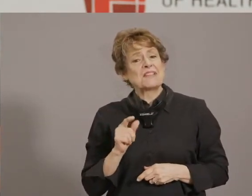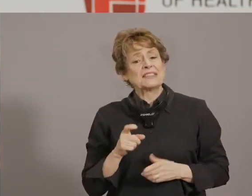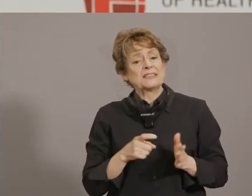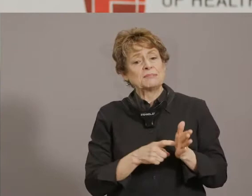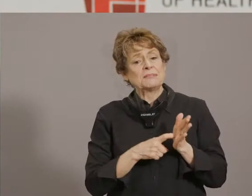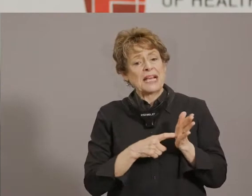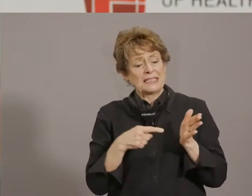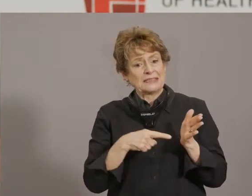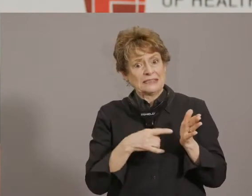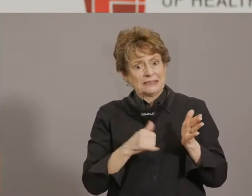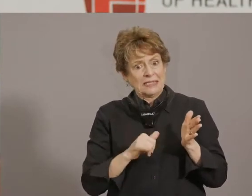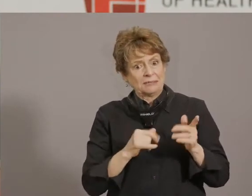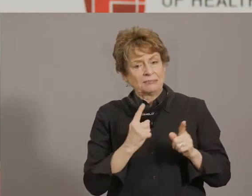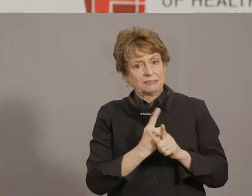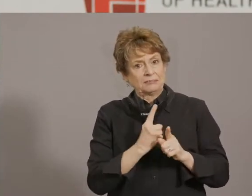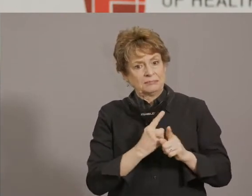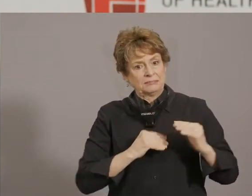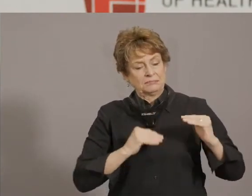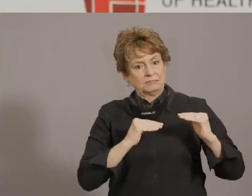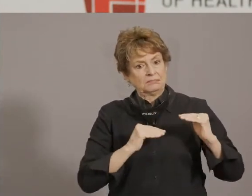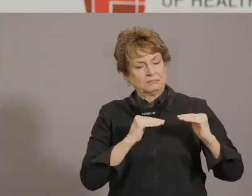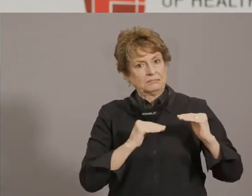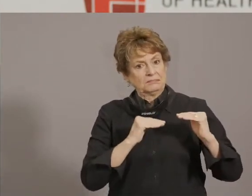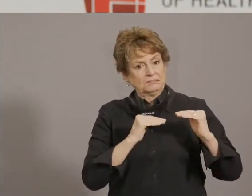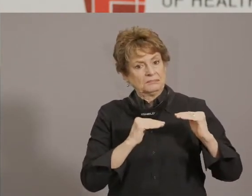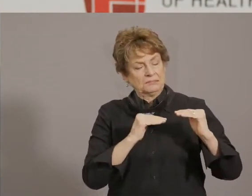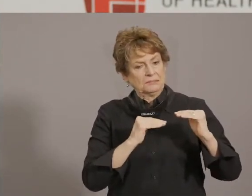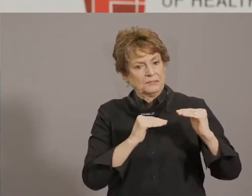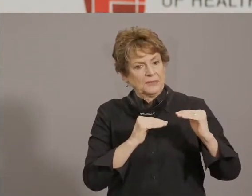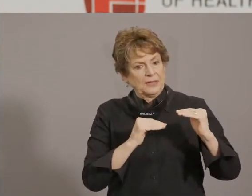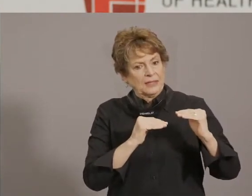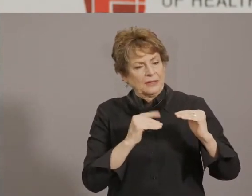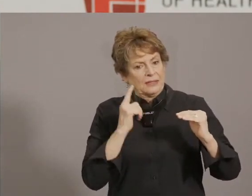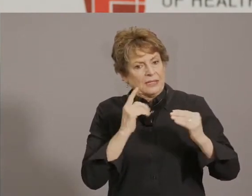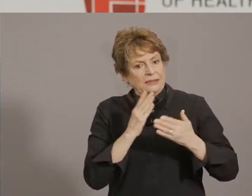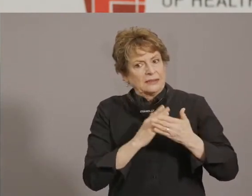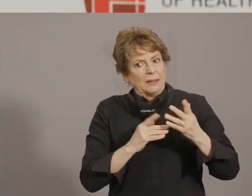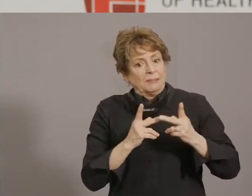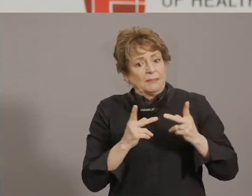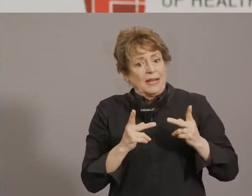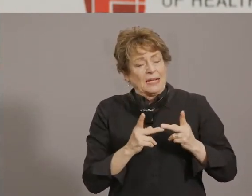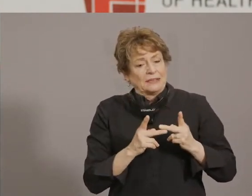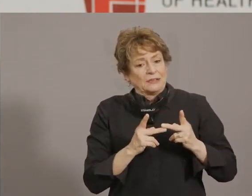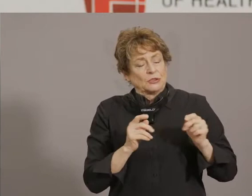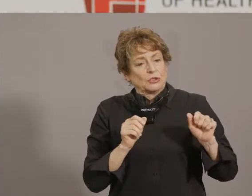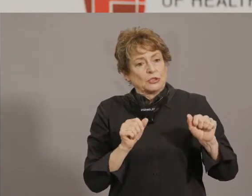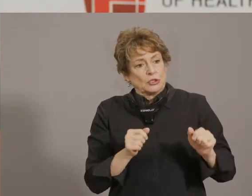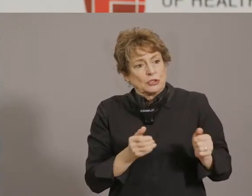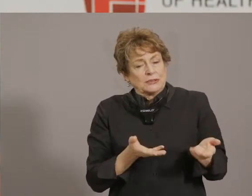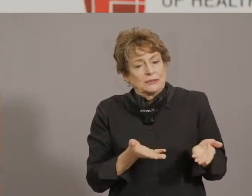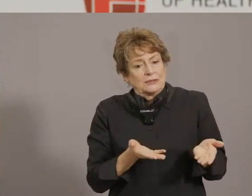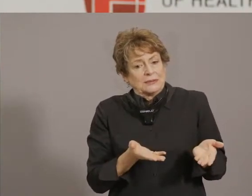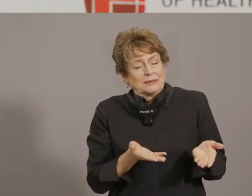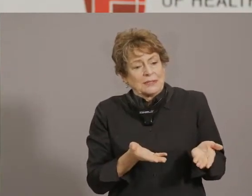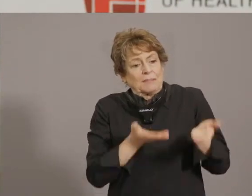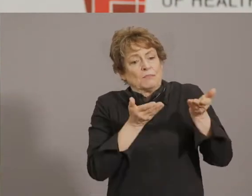think there are places that have the capacity but haven't had the supply to, get up